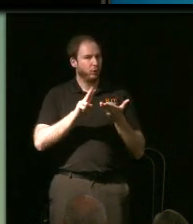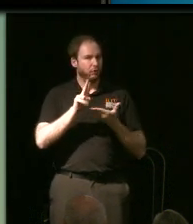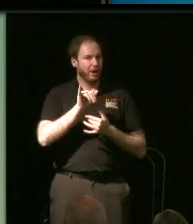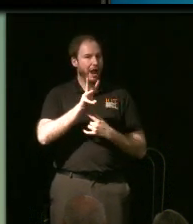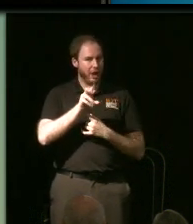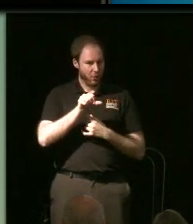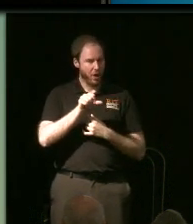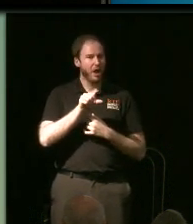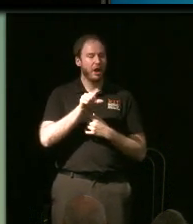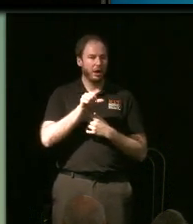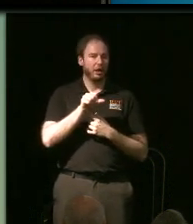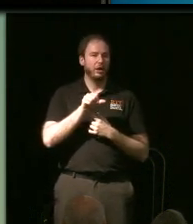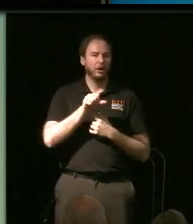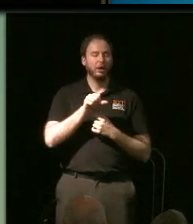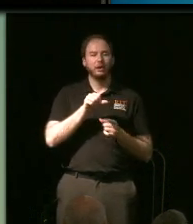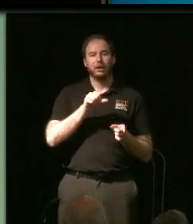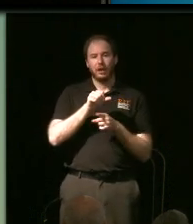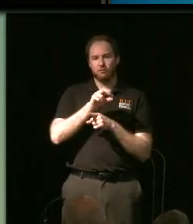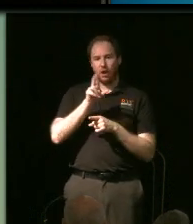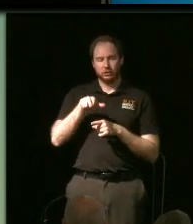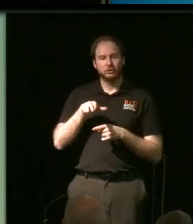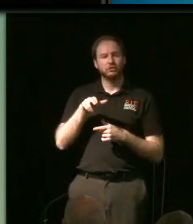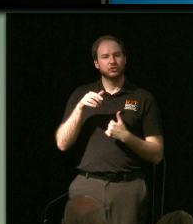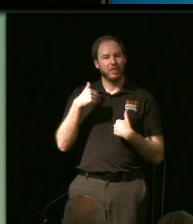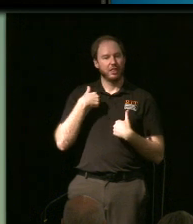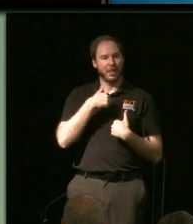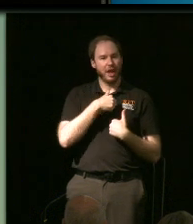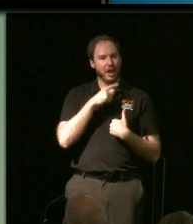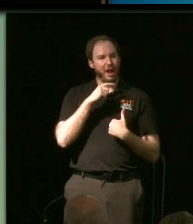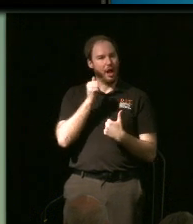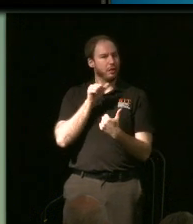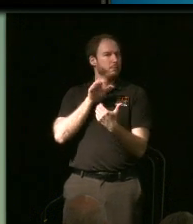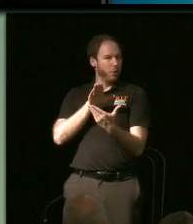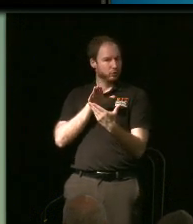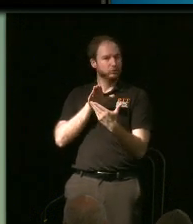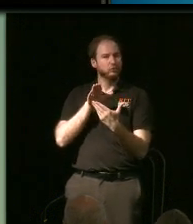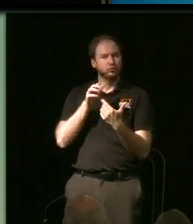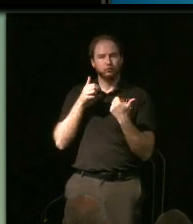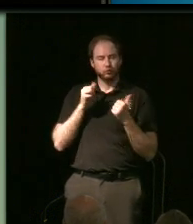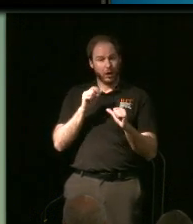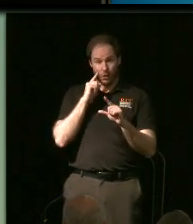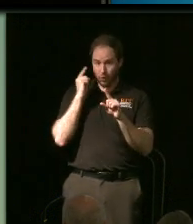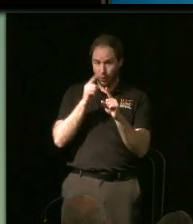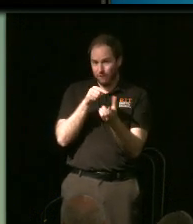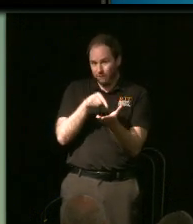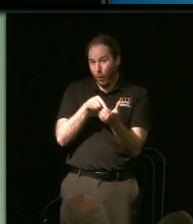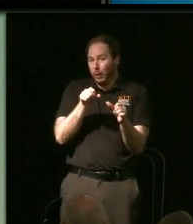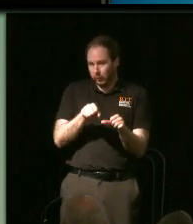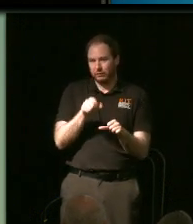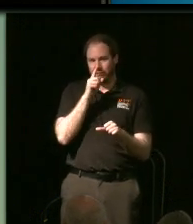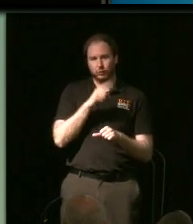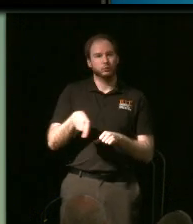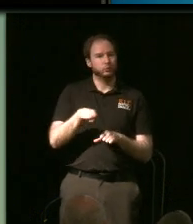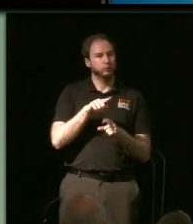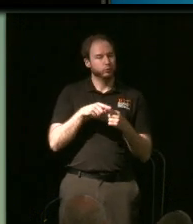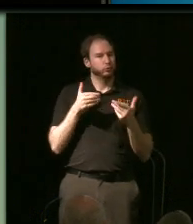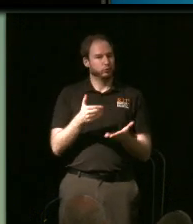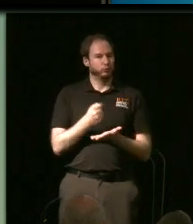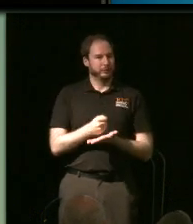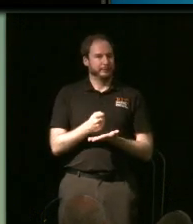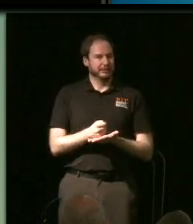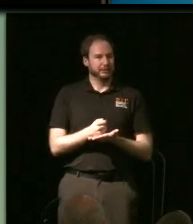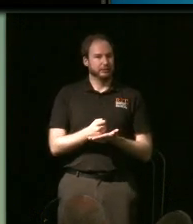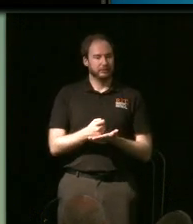The surgery will be done at Rochester. So that's another method of making this affordable to people, because we have